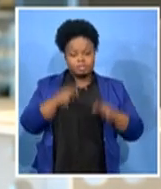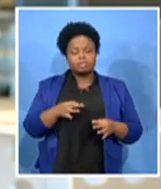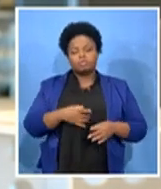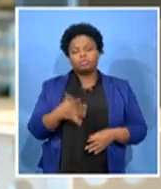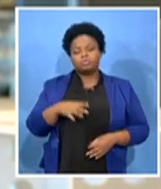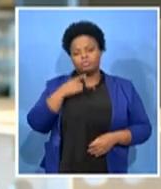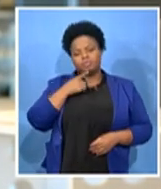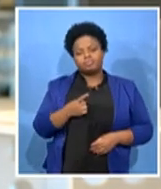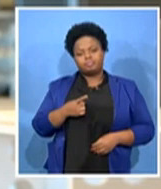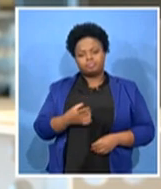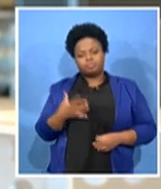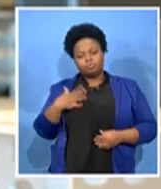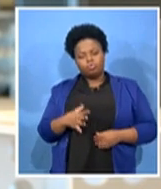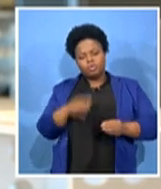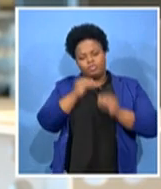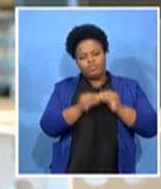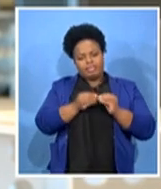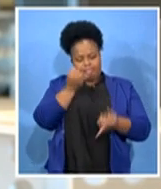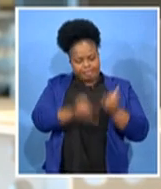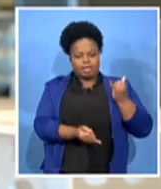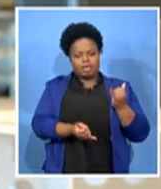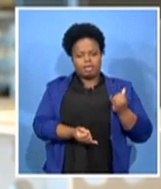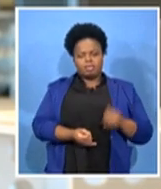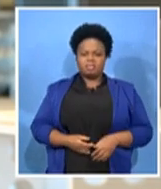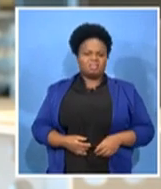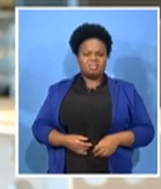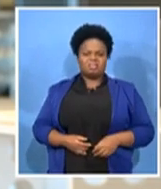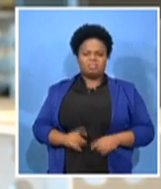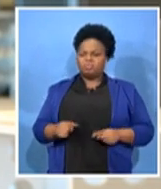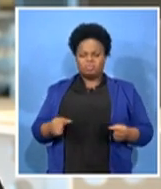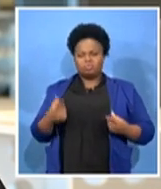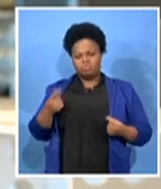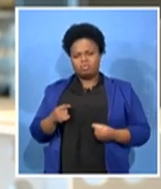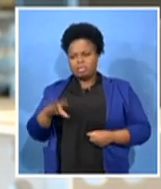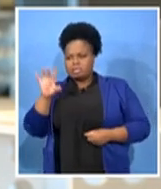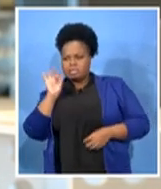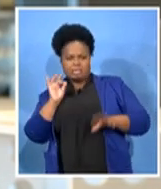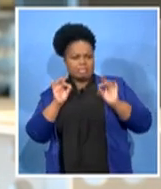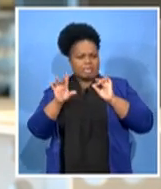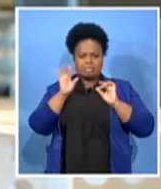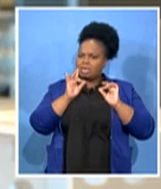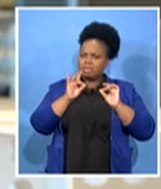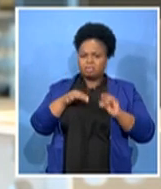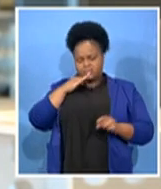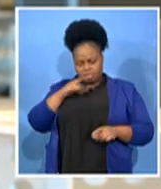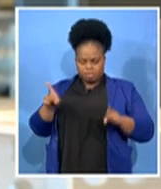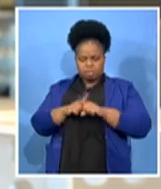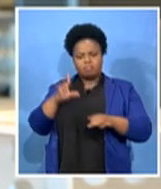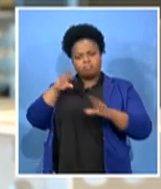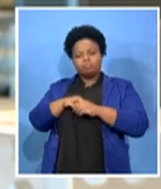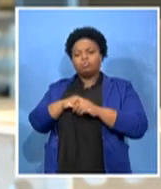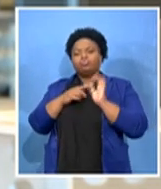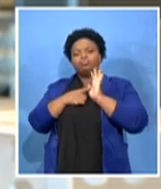so you can't do that perhaps selectively. You must show, you must lead by